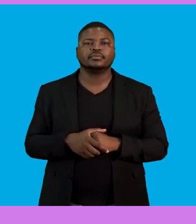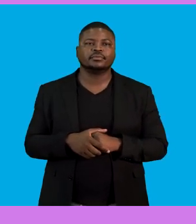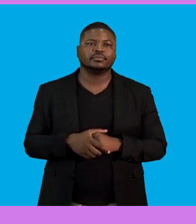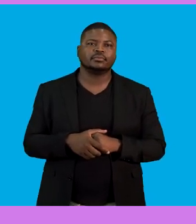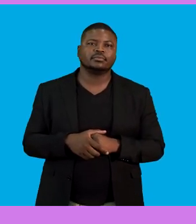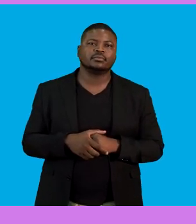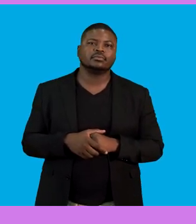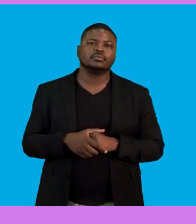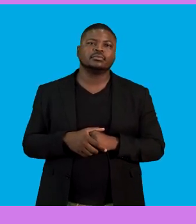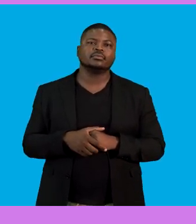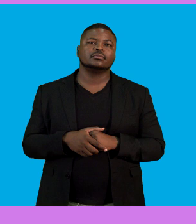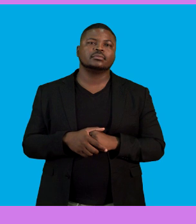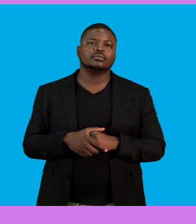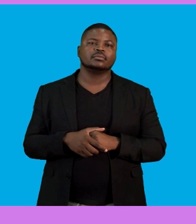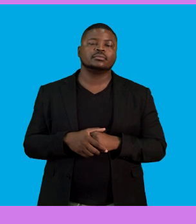caramel.